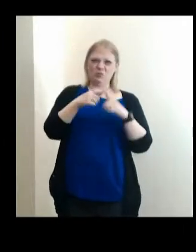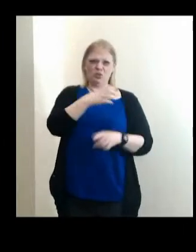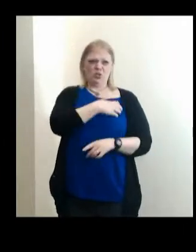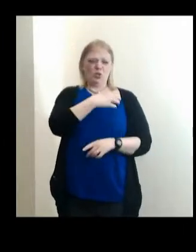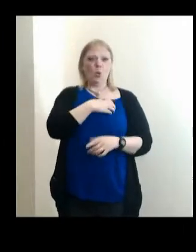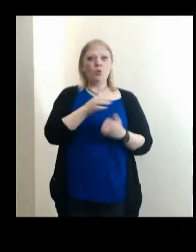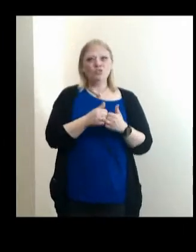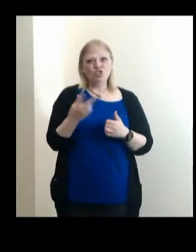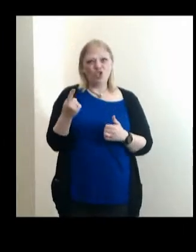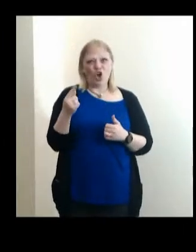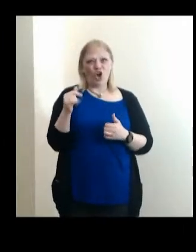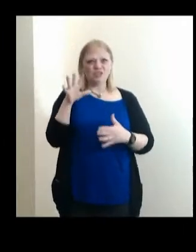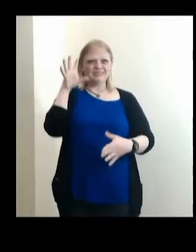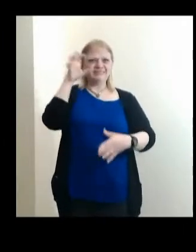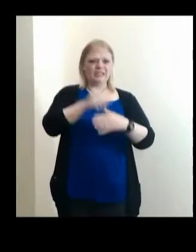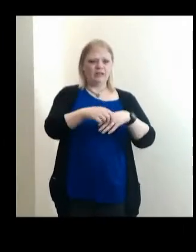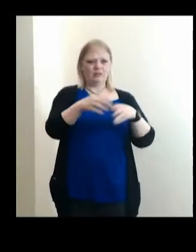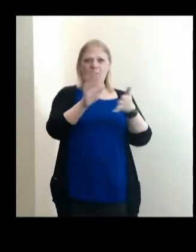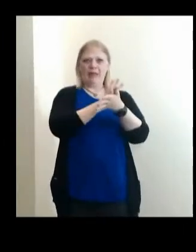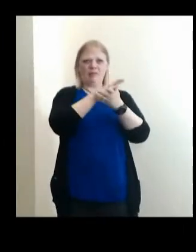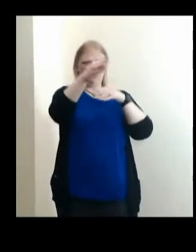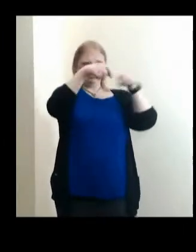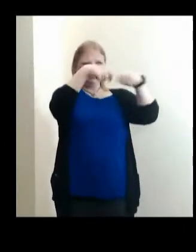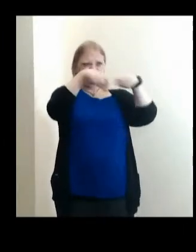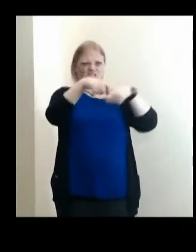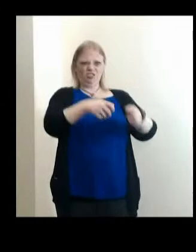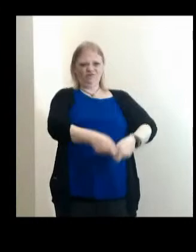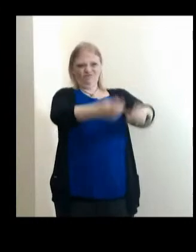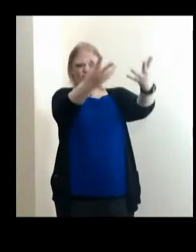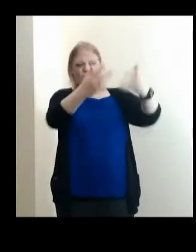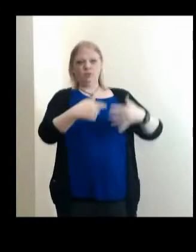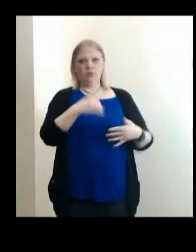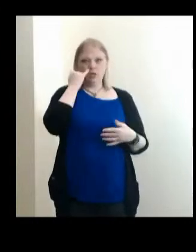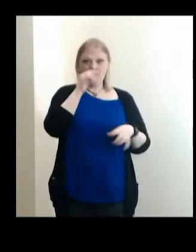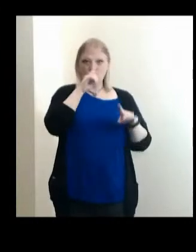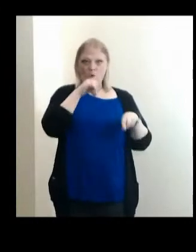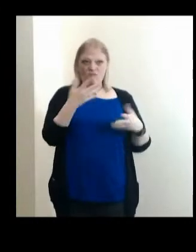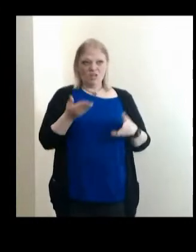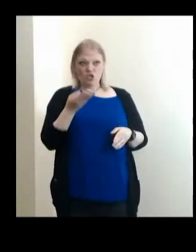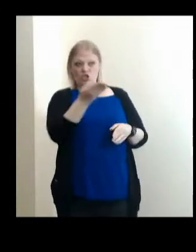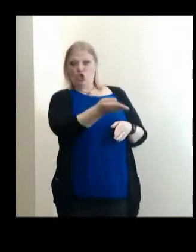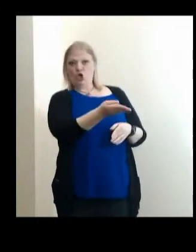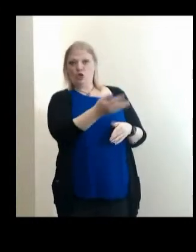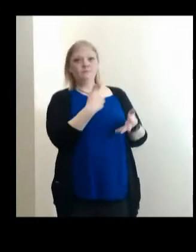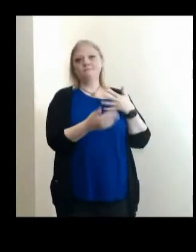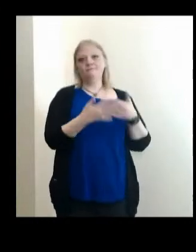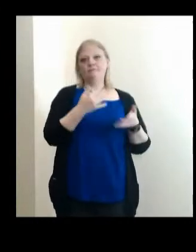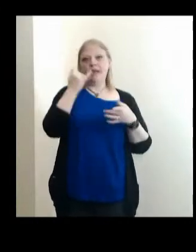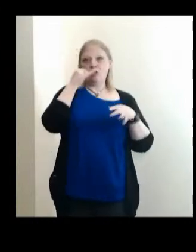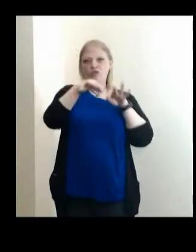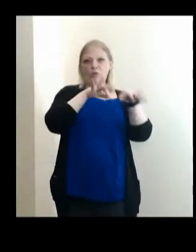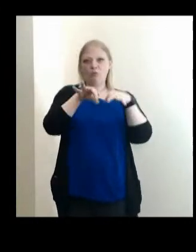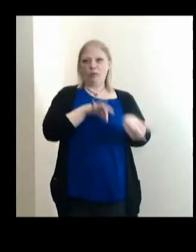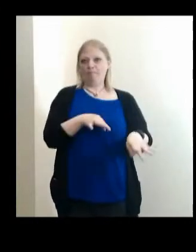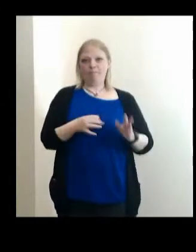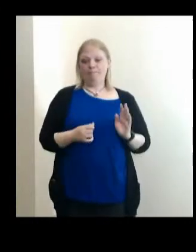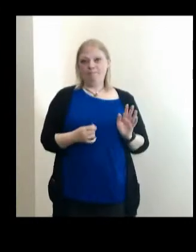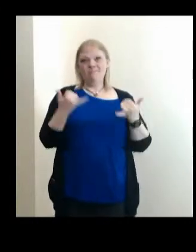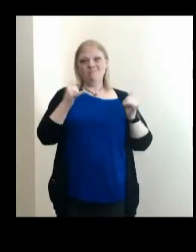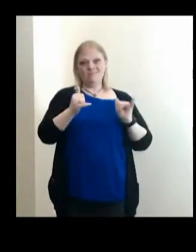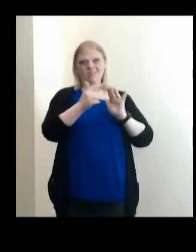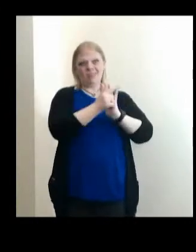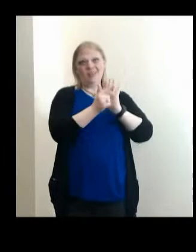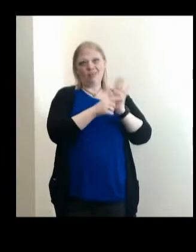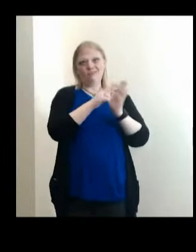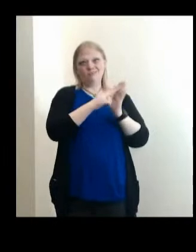with dogs, ripping them up in front of their face. And as long as those orders have already been served, it doesn't matter if they've been ripped up. They're still legally